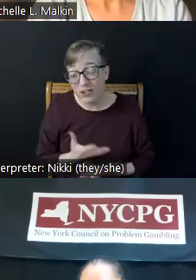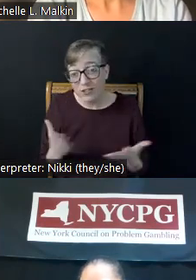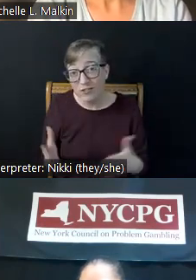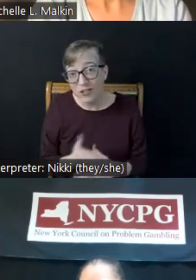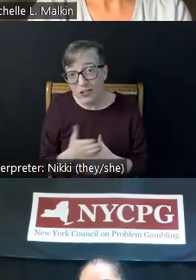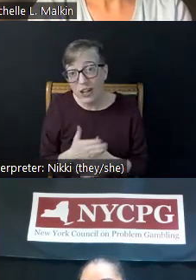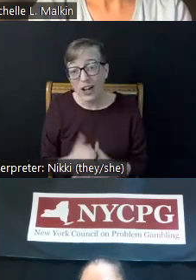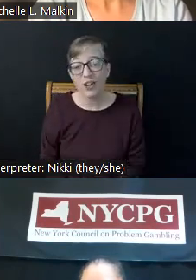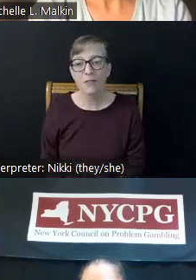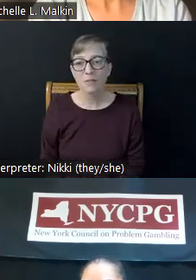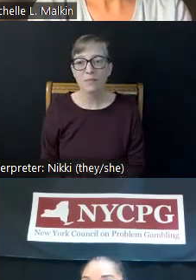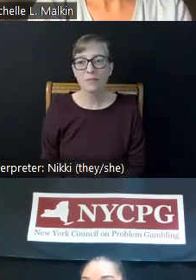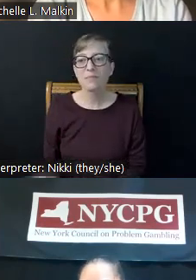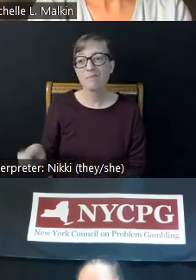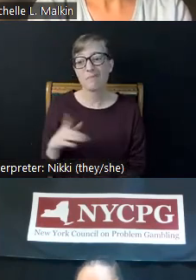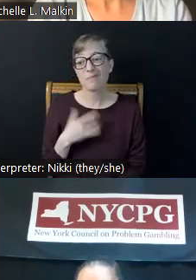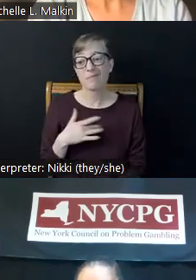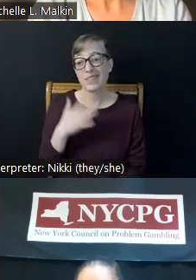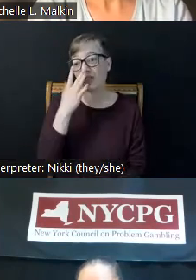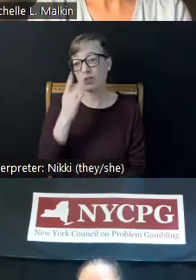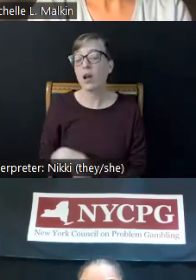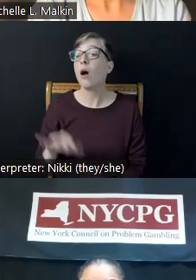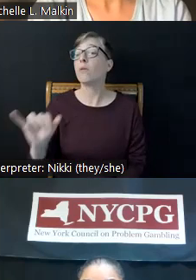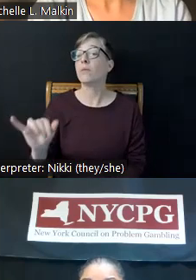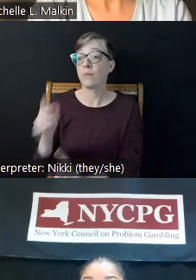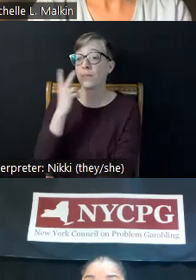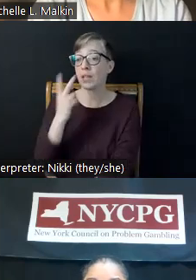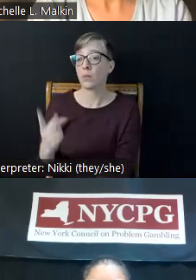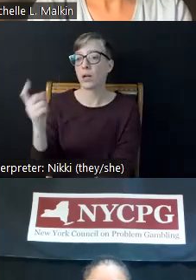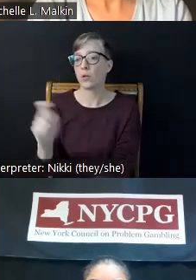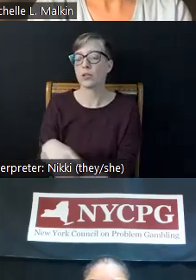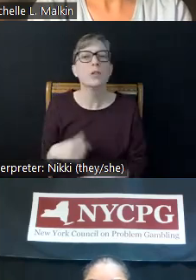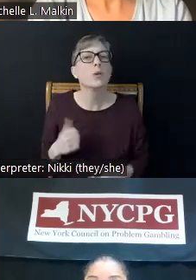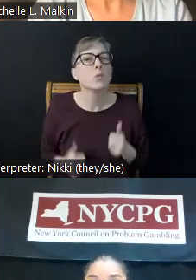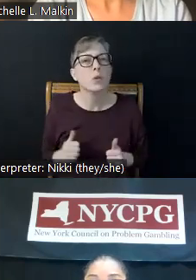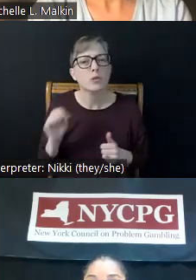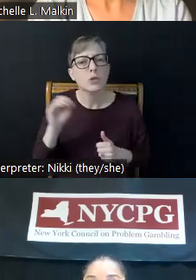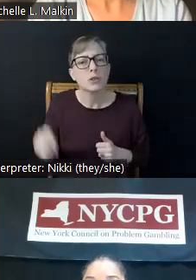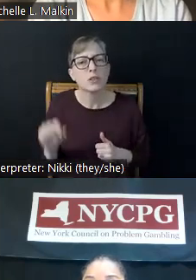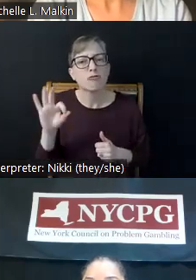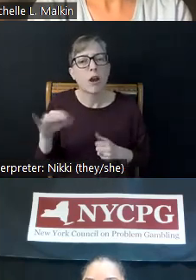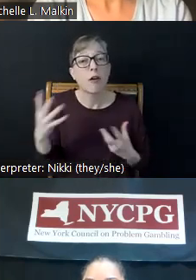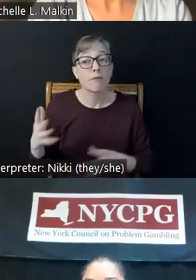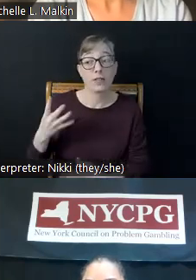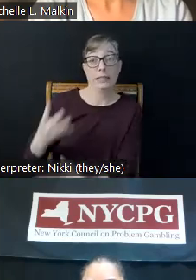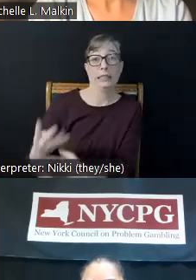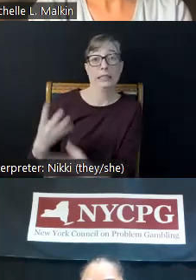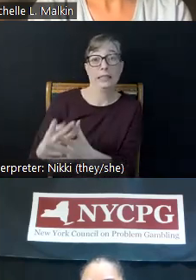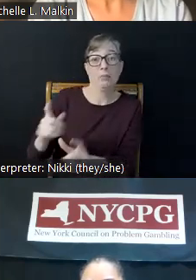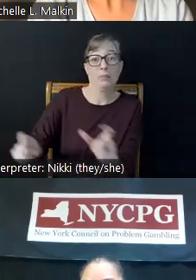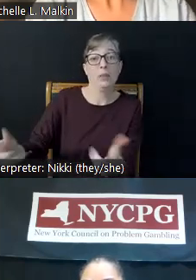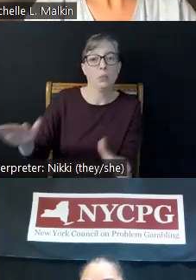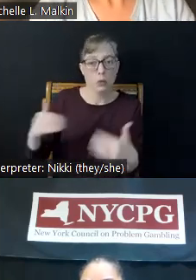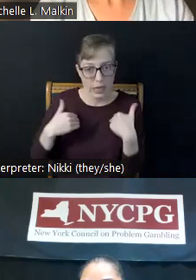very interesting. Oh, I see one question. What percentage of incarcerated people have gambling